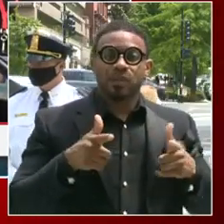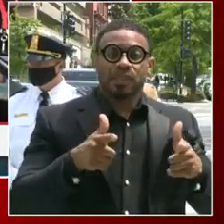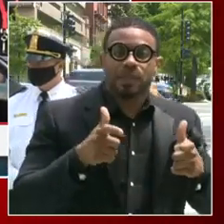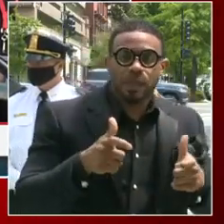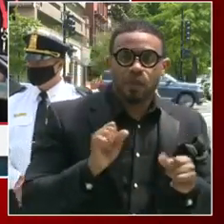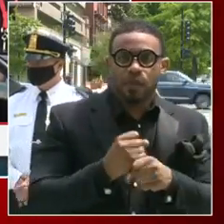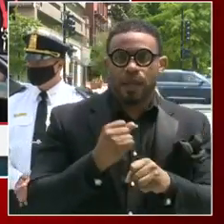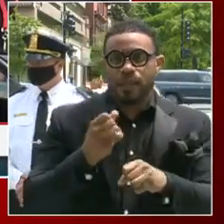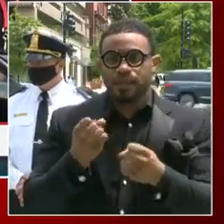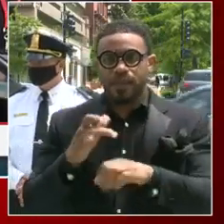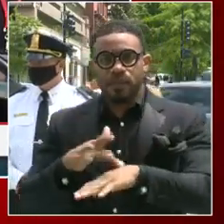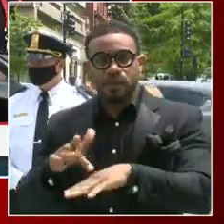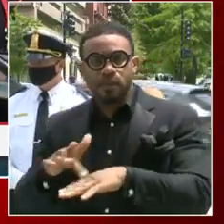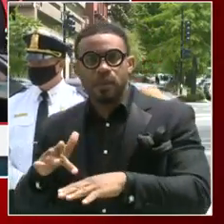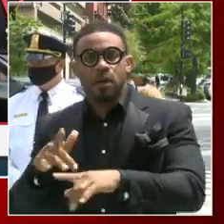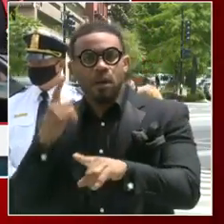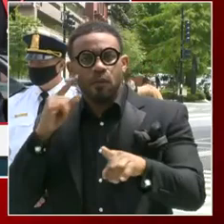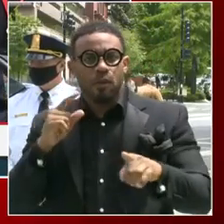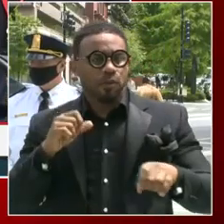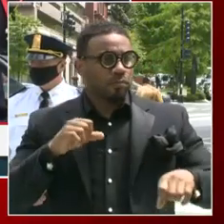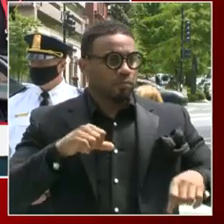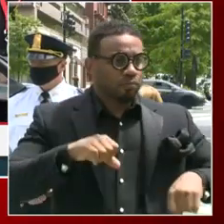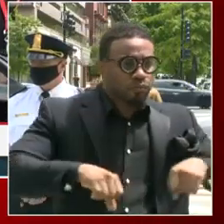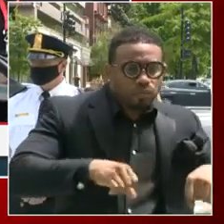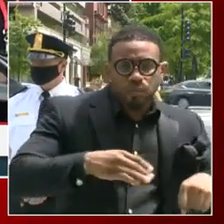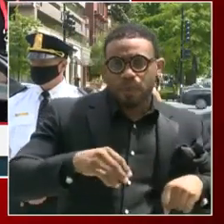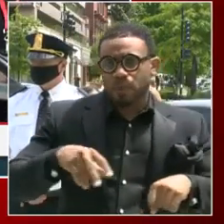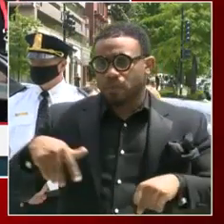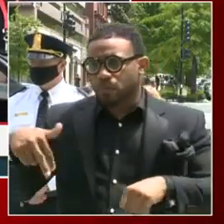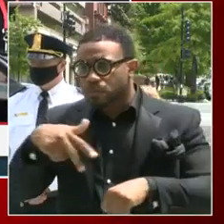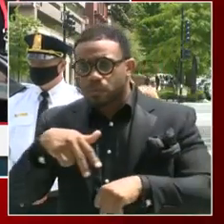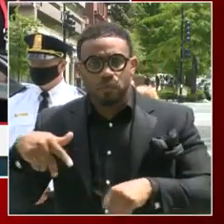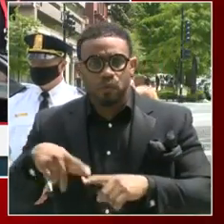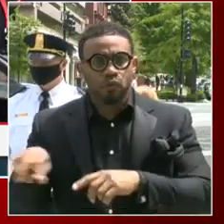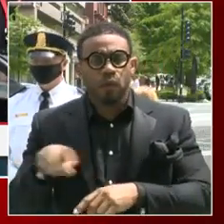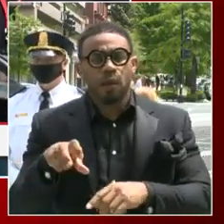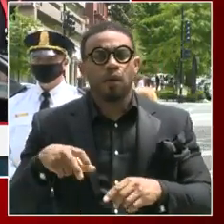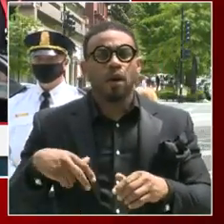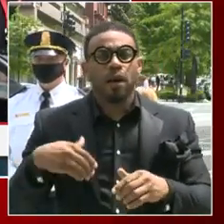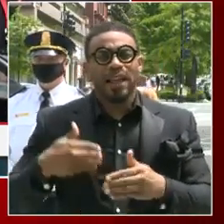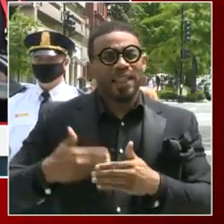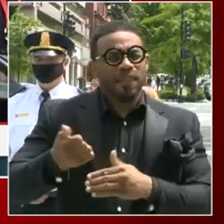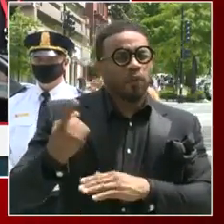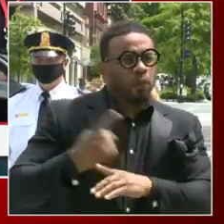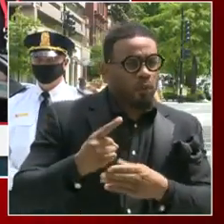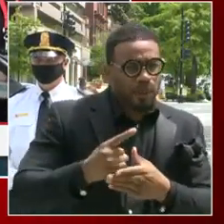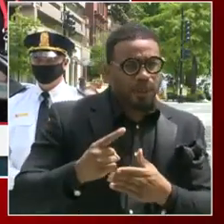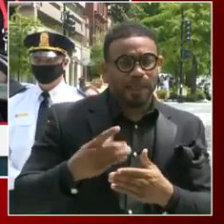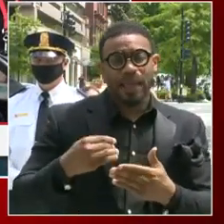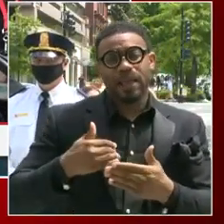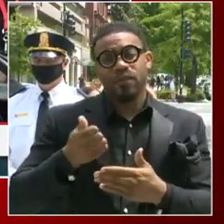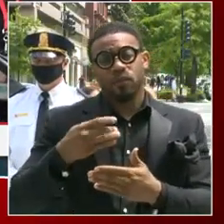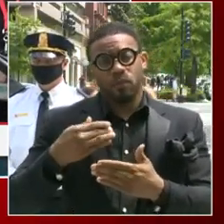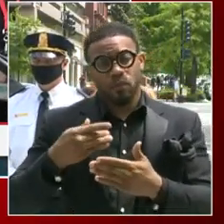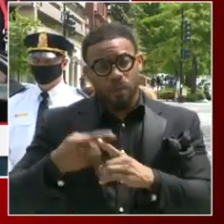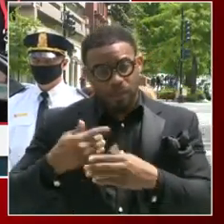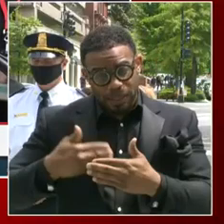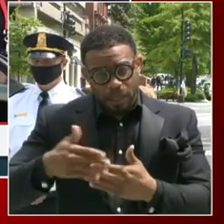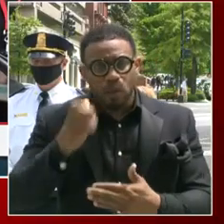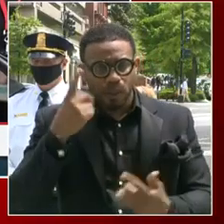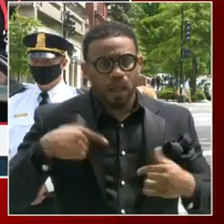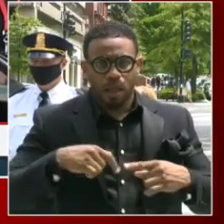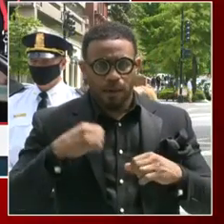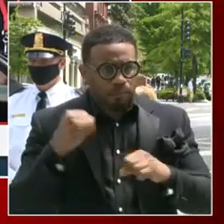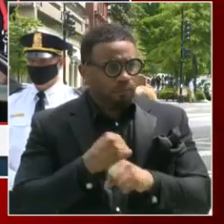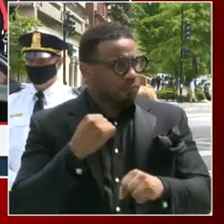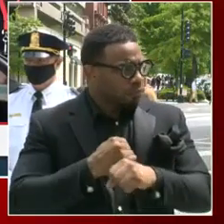create safer spaces for pedestrians and cyclists to travel. Over the coming weeks and over the coming months, you will see us